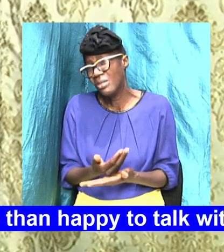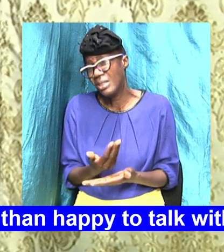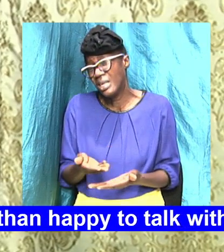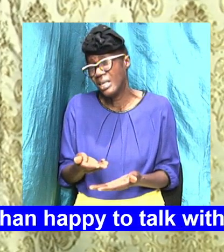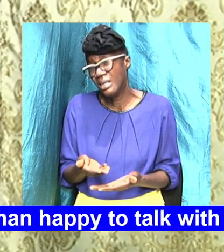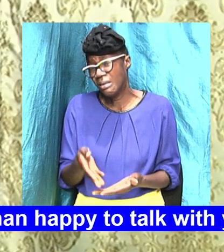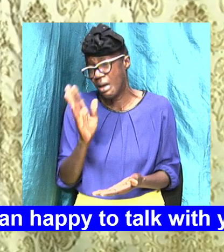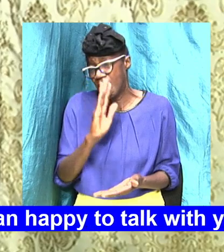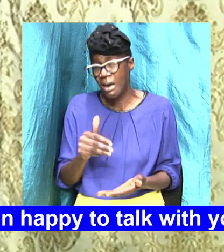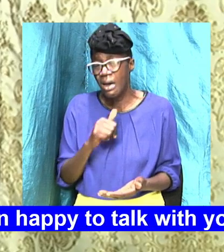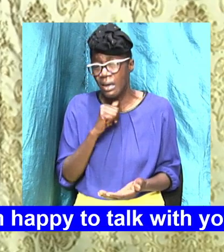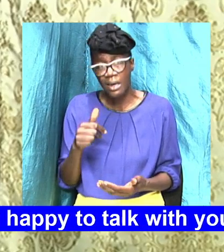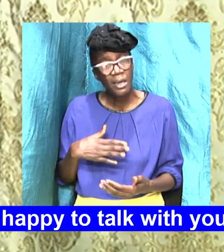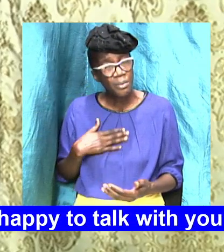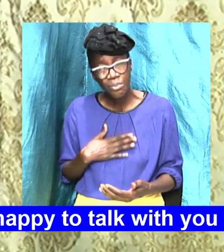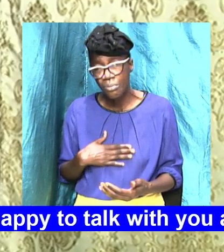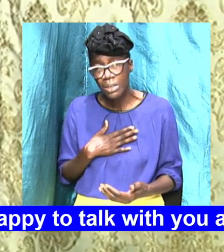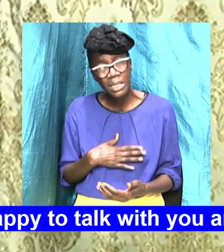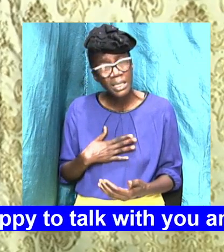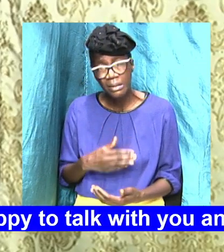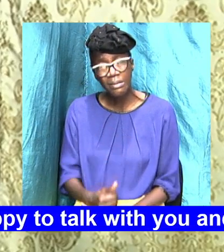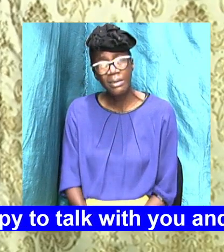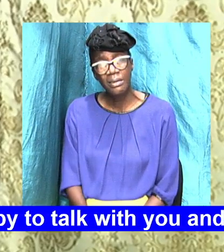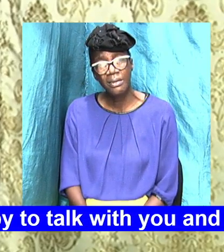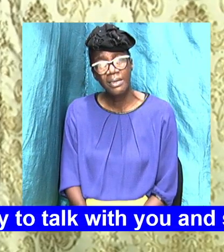not pleased with.